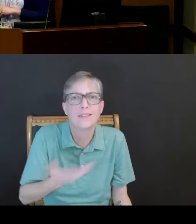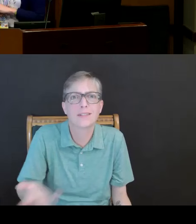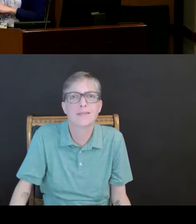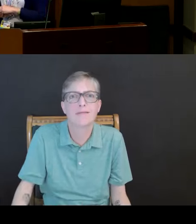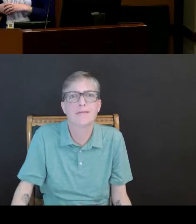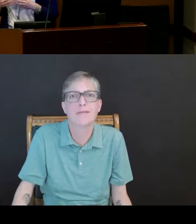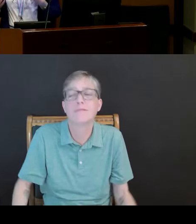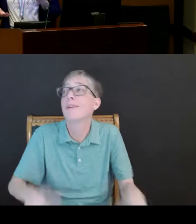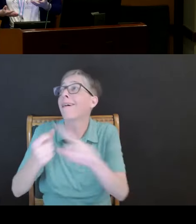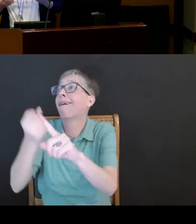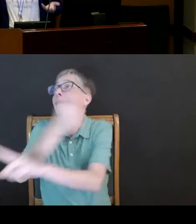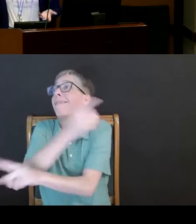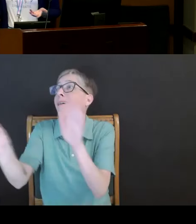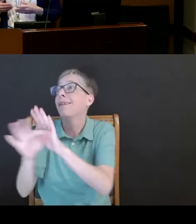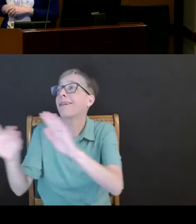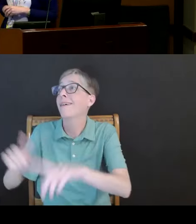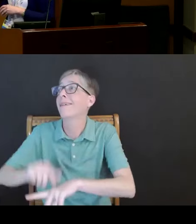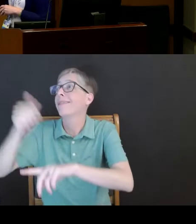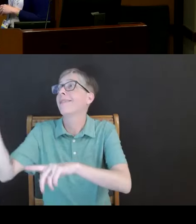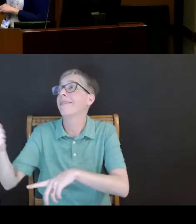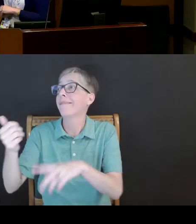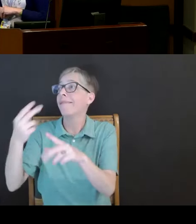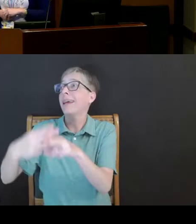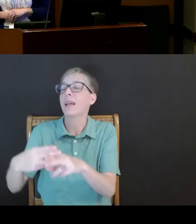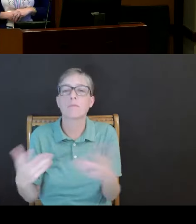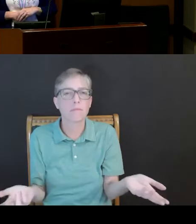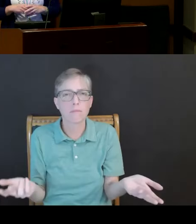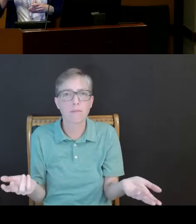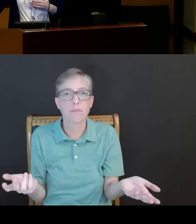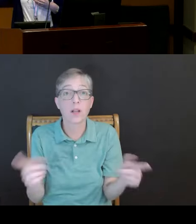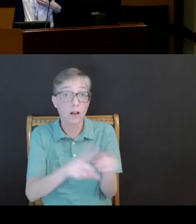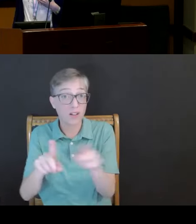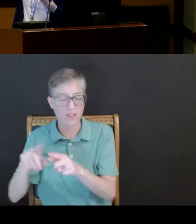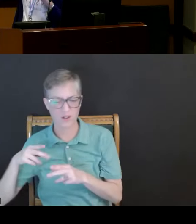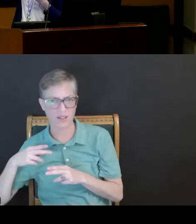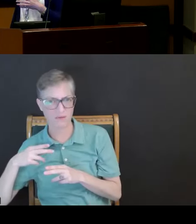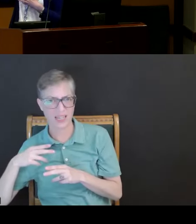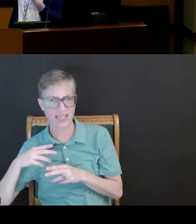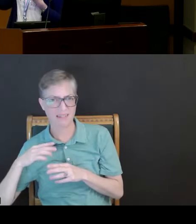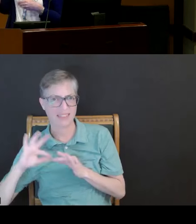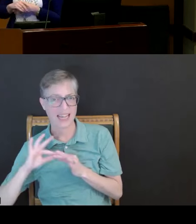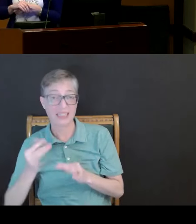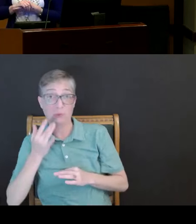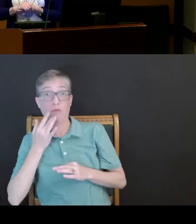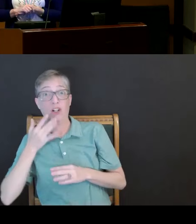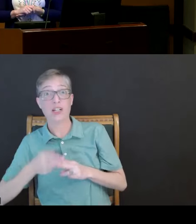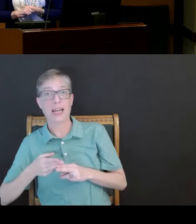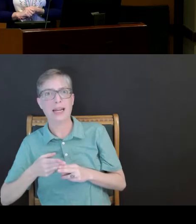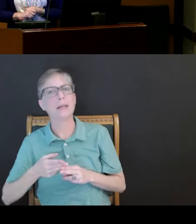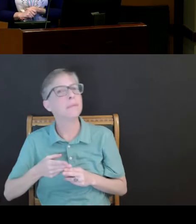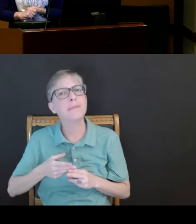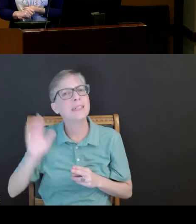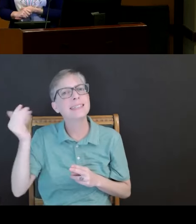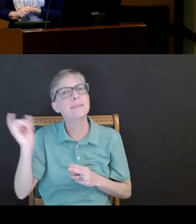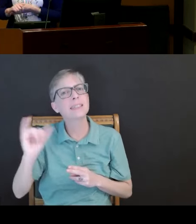for me. And it also makes it seem like it's an option if we call it preferred name. So the chosen name, once that is put into the system,